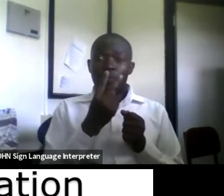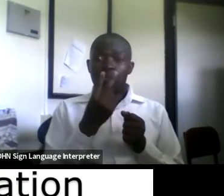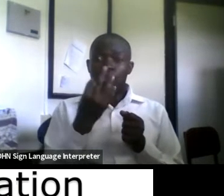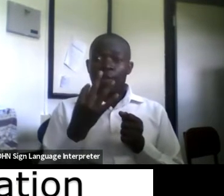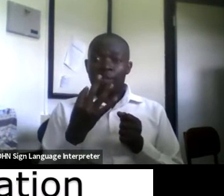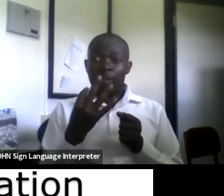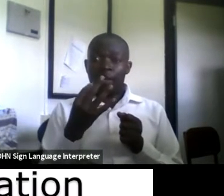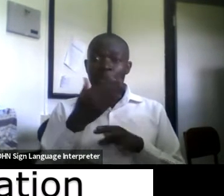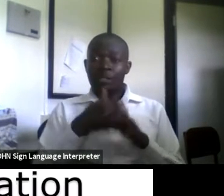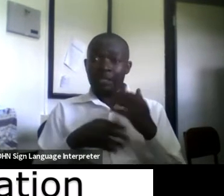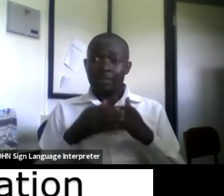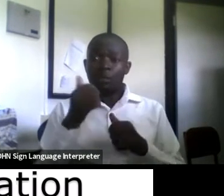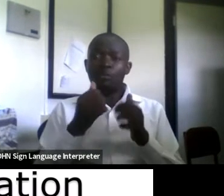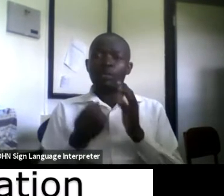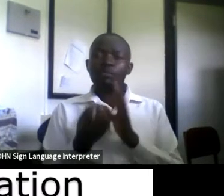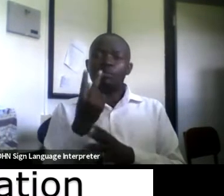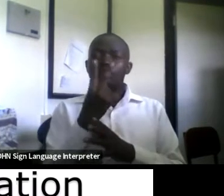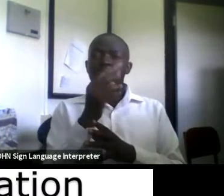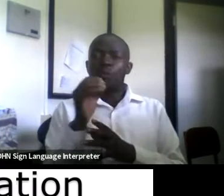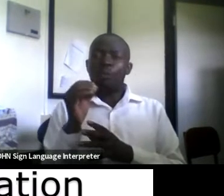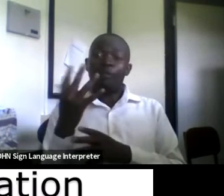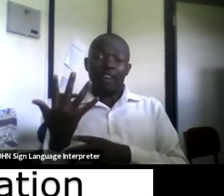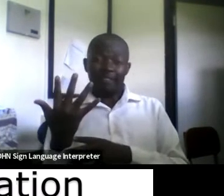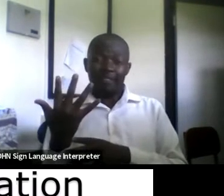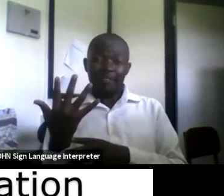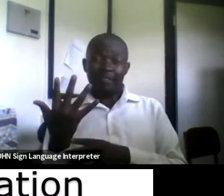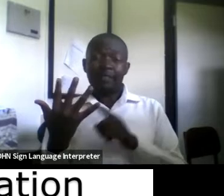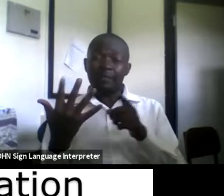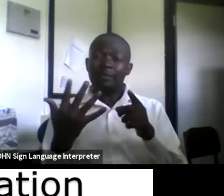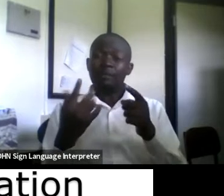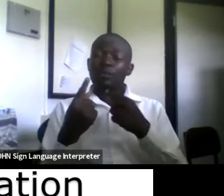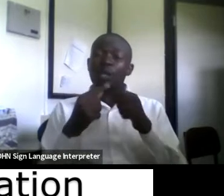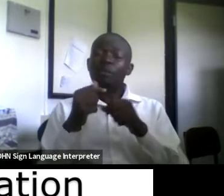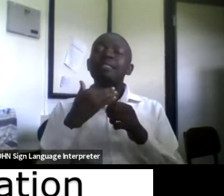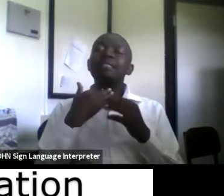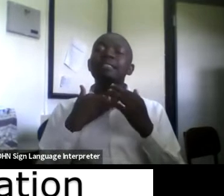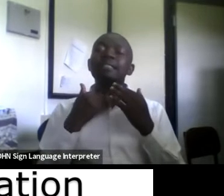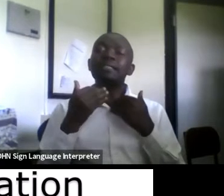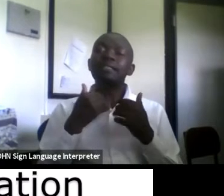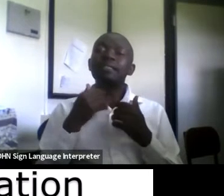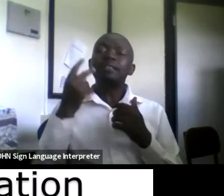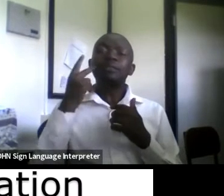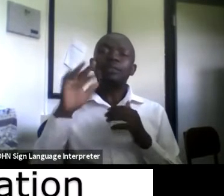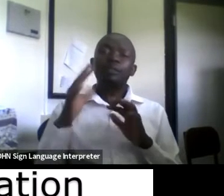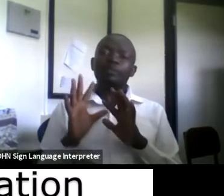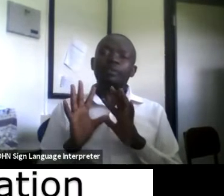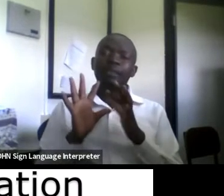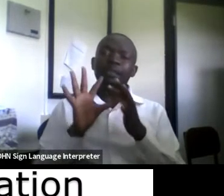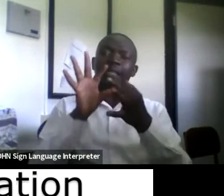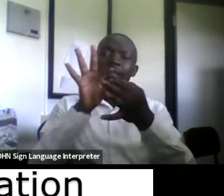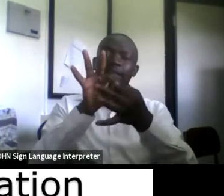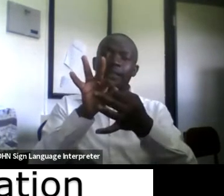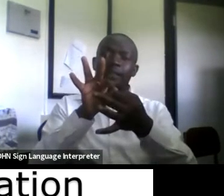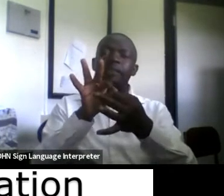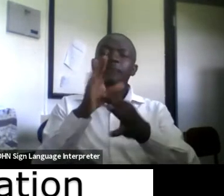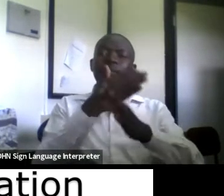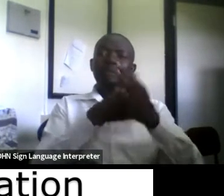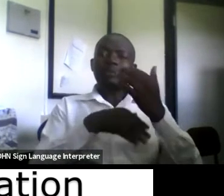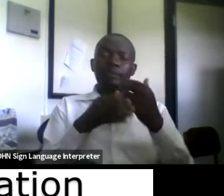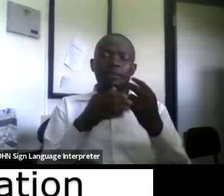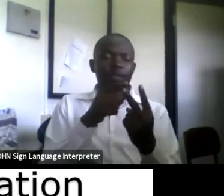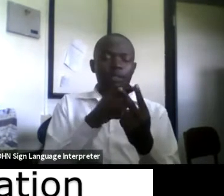which came up in 2005, which spoke about the need for the link between disability and